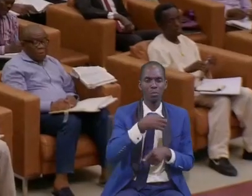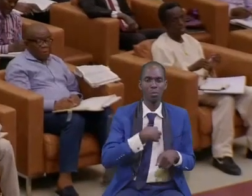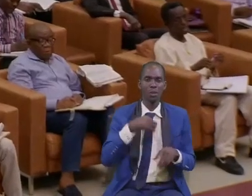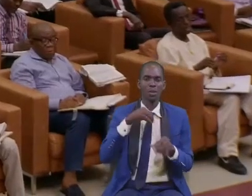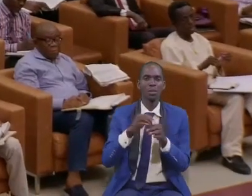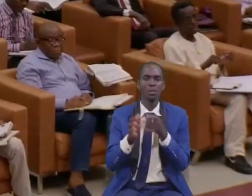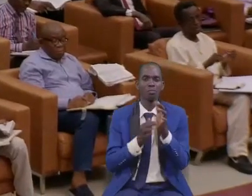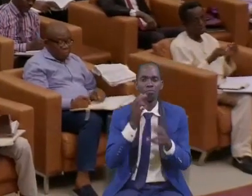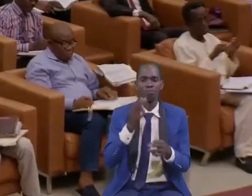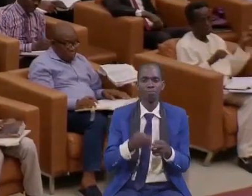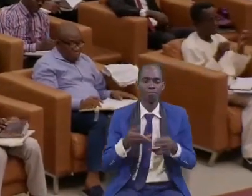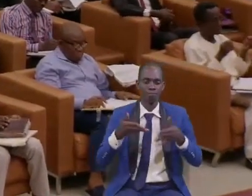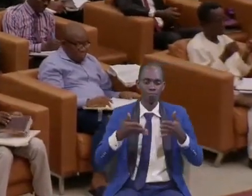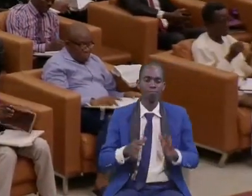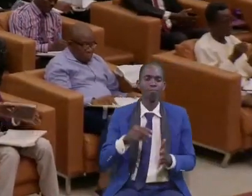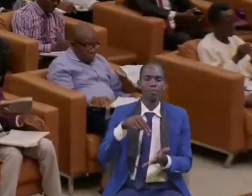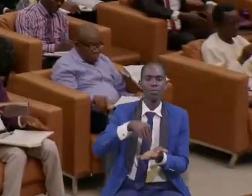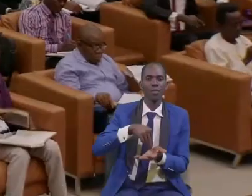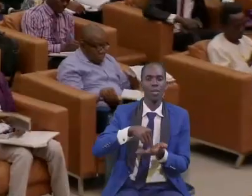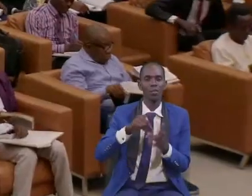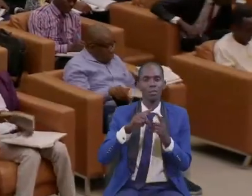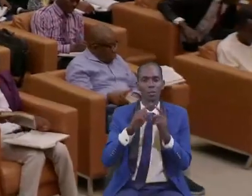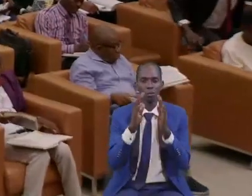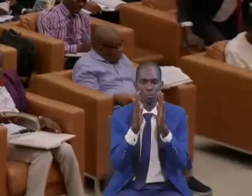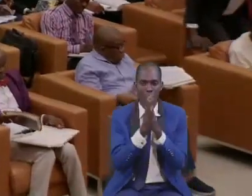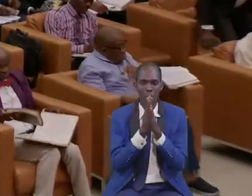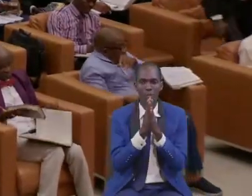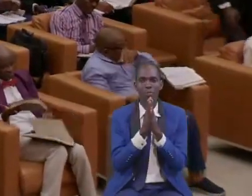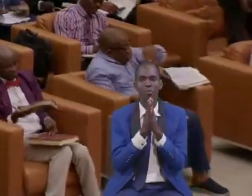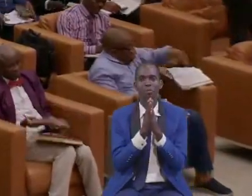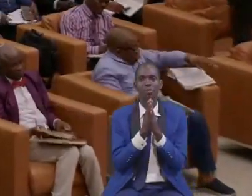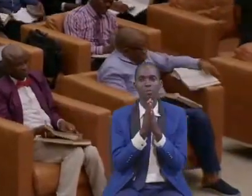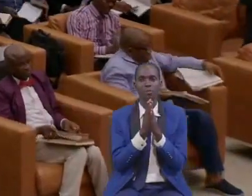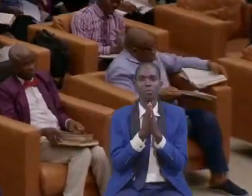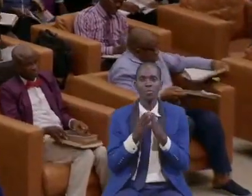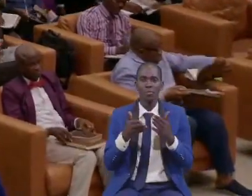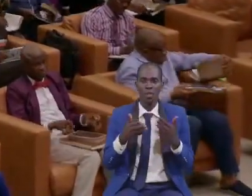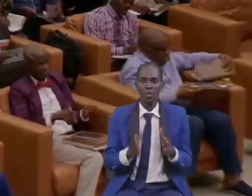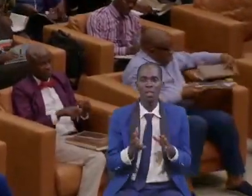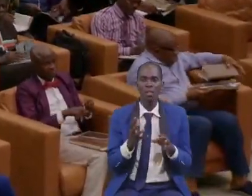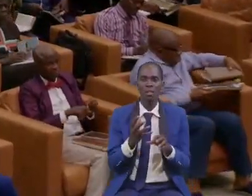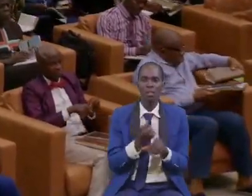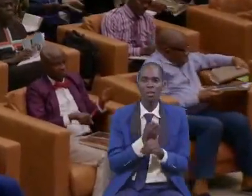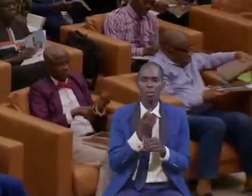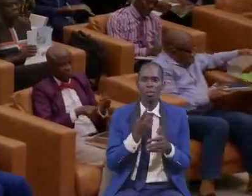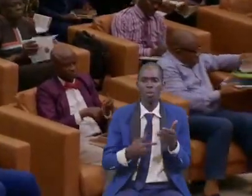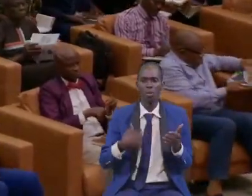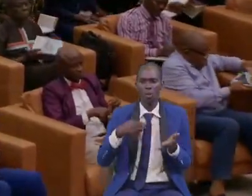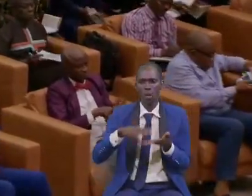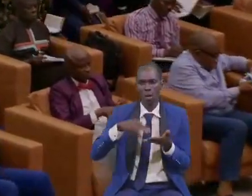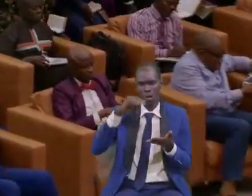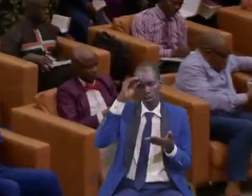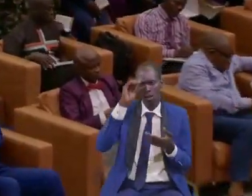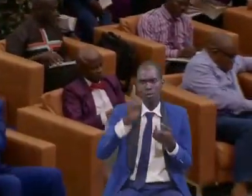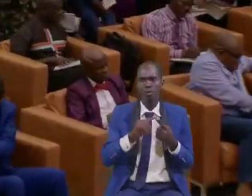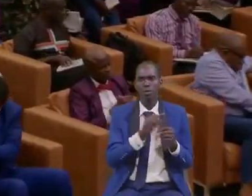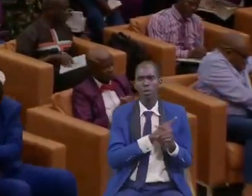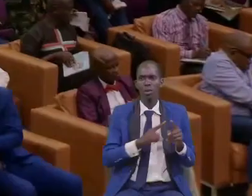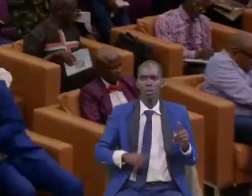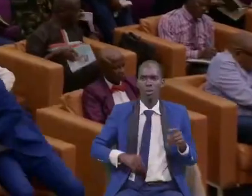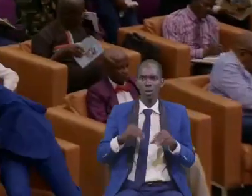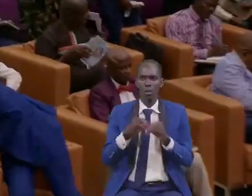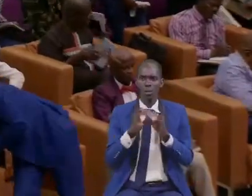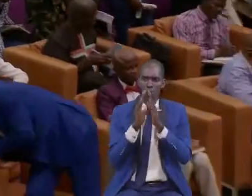name. Let's rise up and talk to the Lord in prayer. Let's take what he has taught us today to the Lord in prayer. There